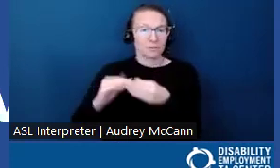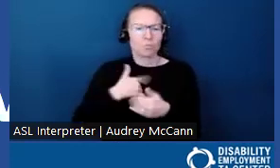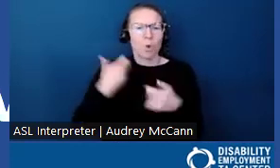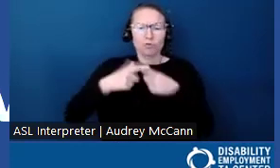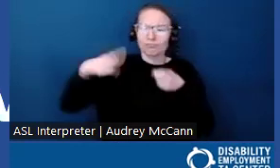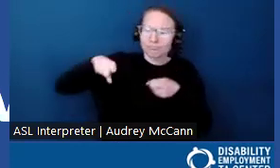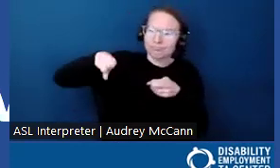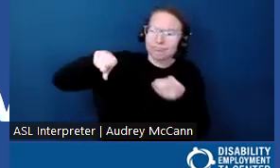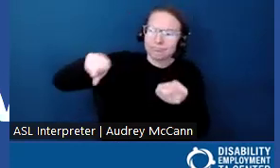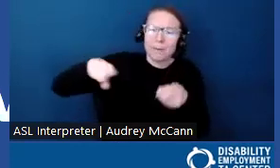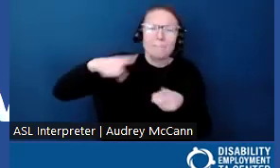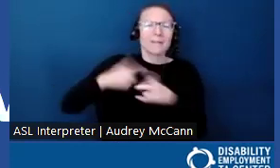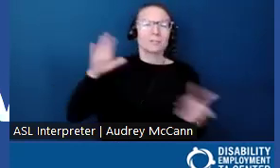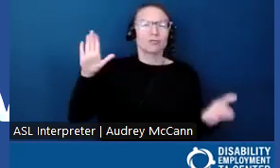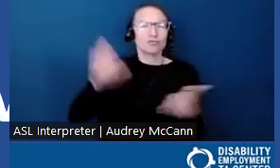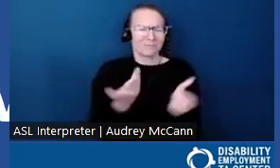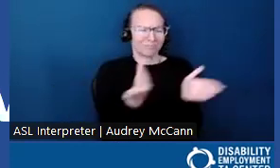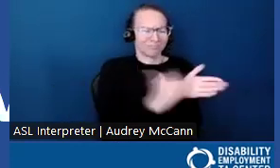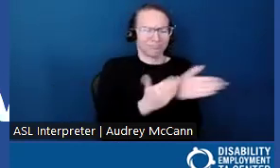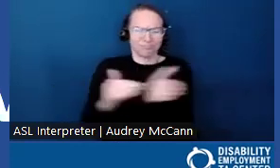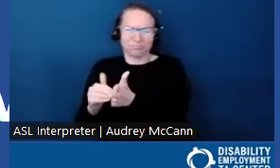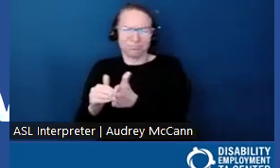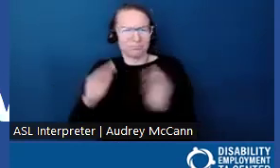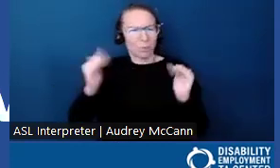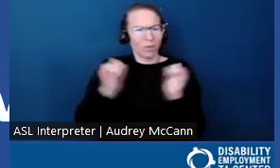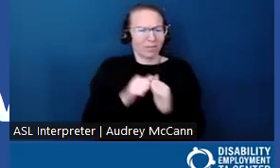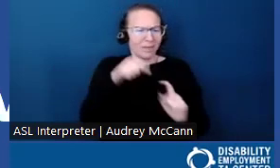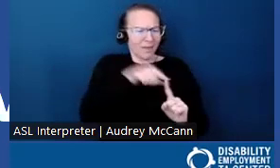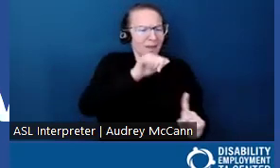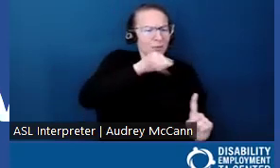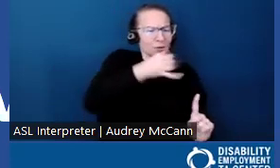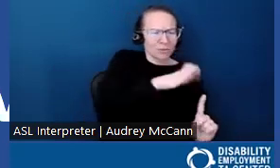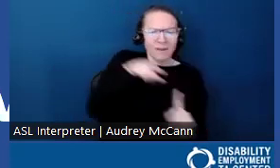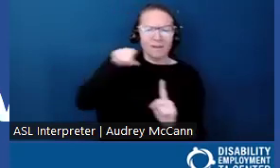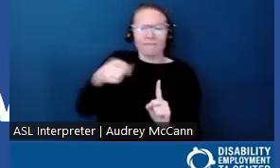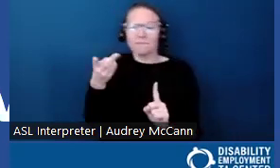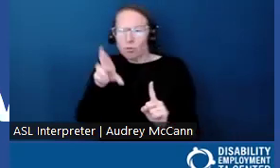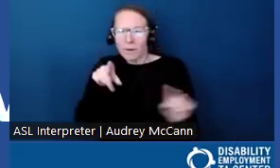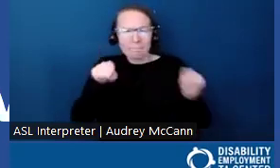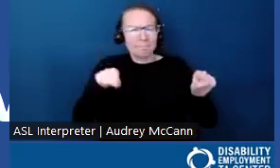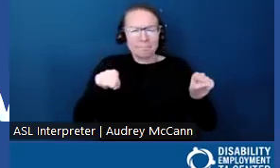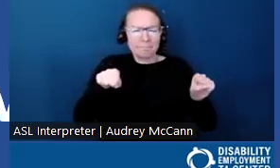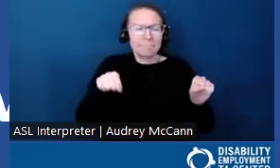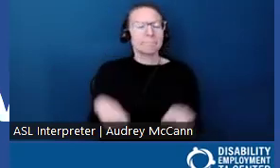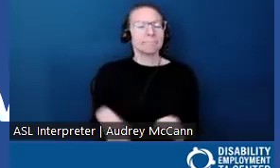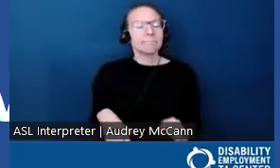and decrease duplication between AJCs and vocational rehab.